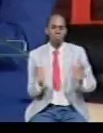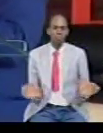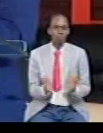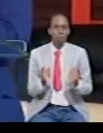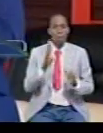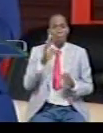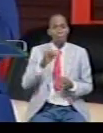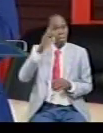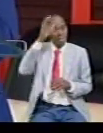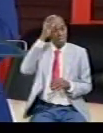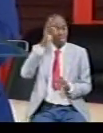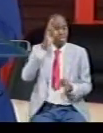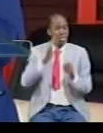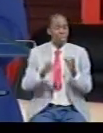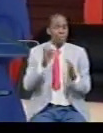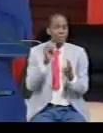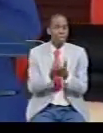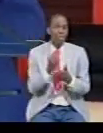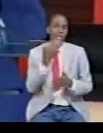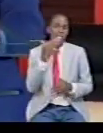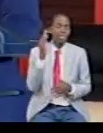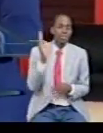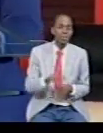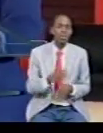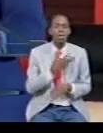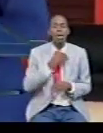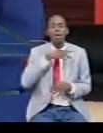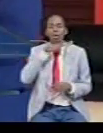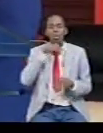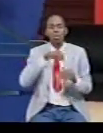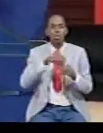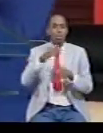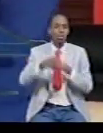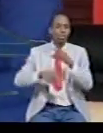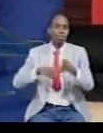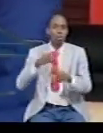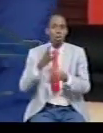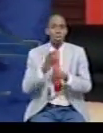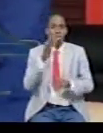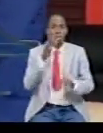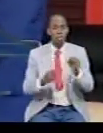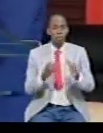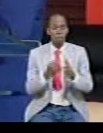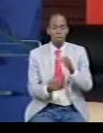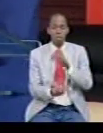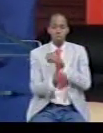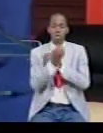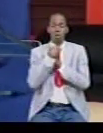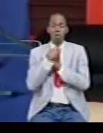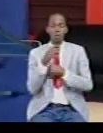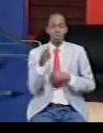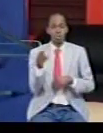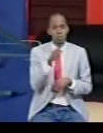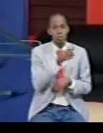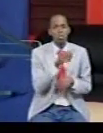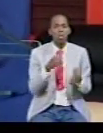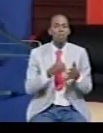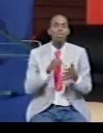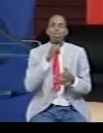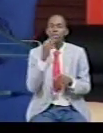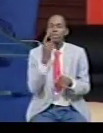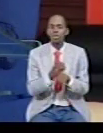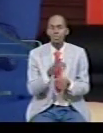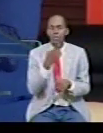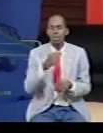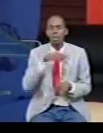If that evil and corruption in society, if it conquers you, it's not just the